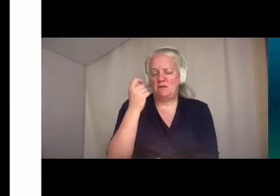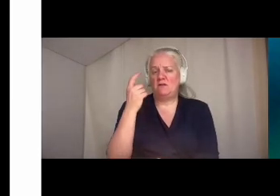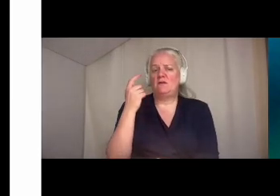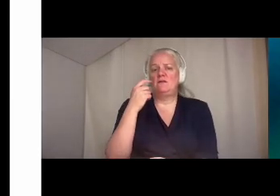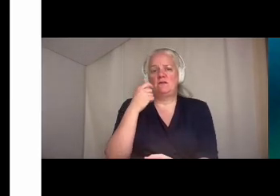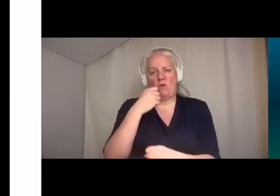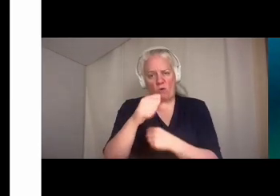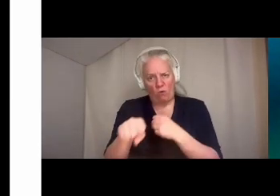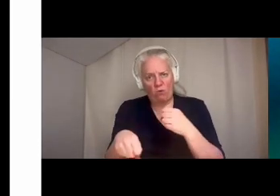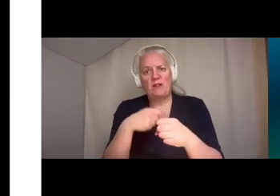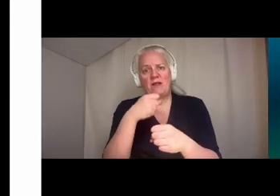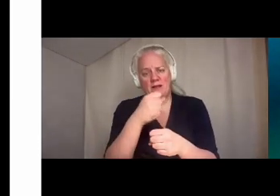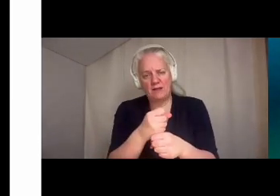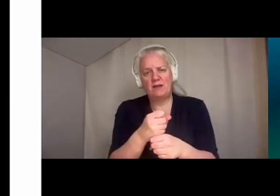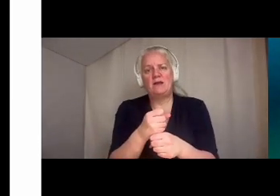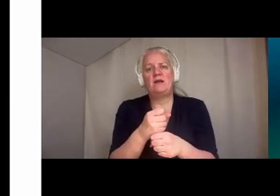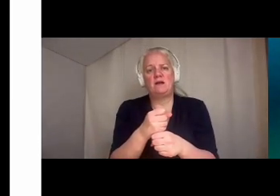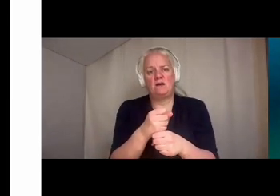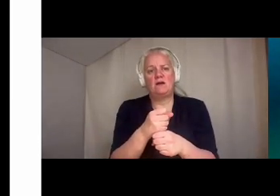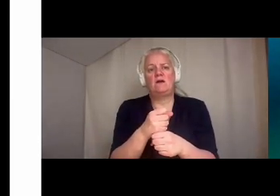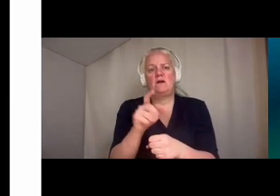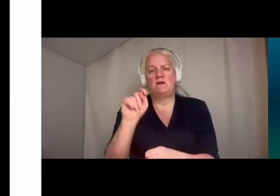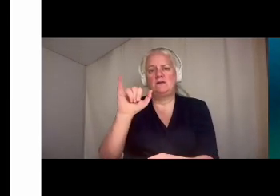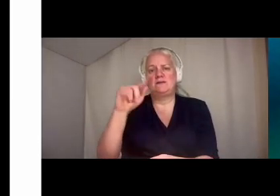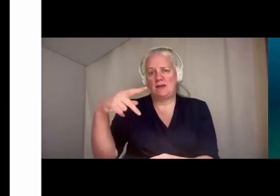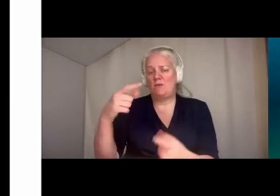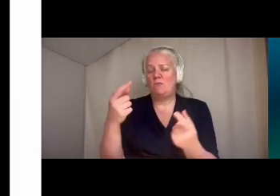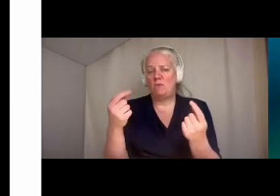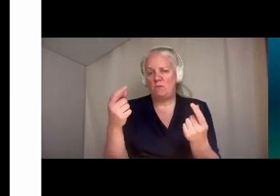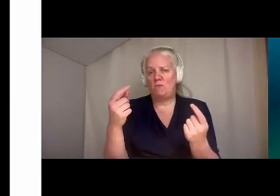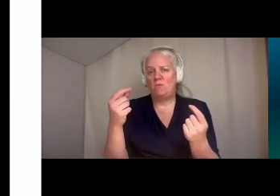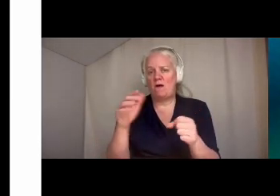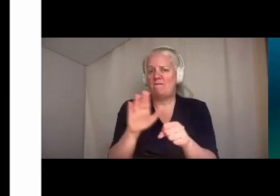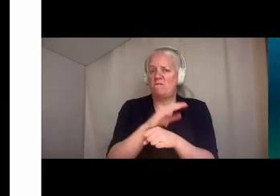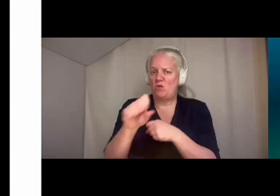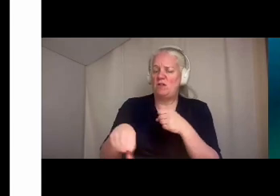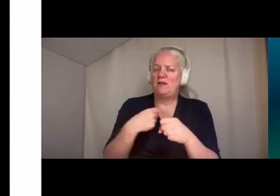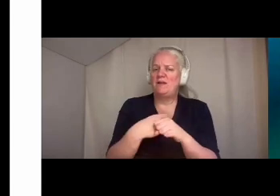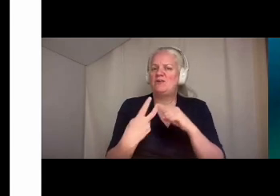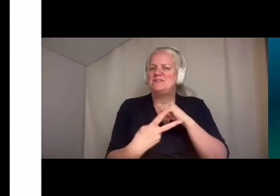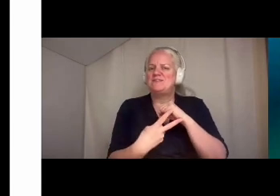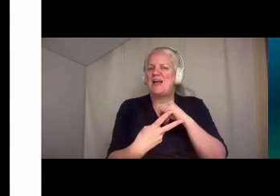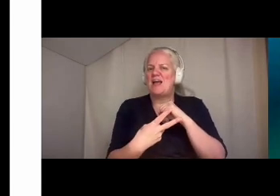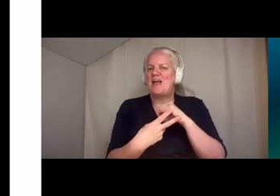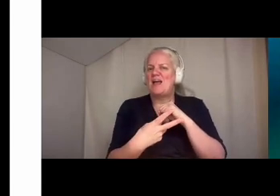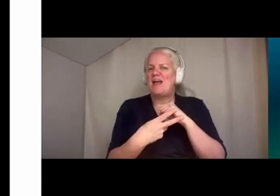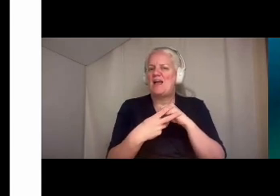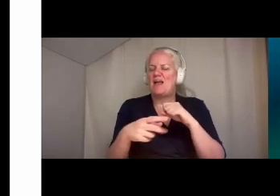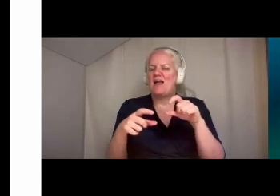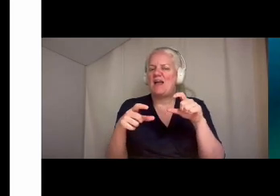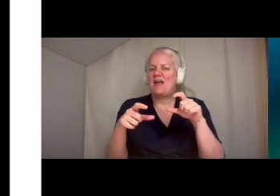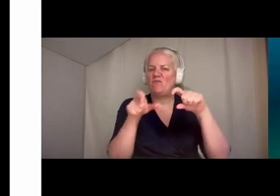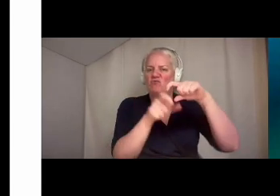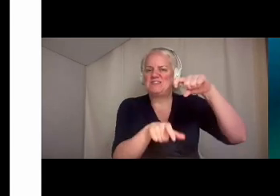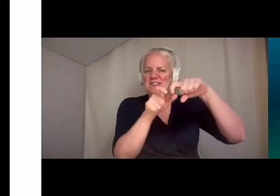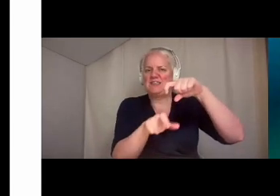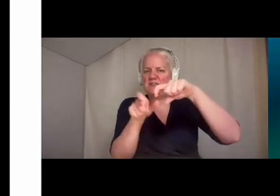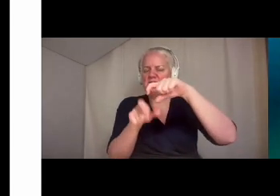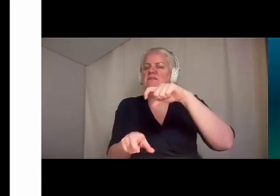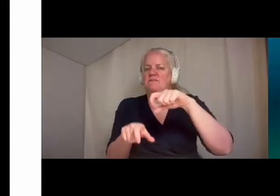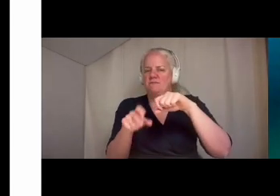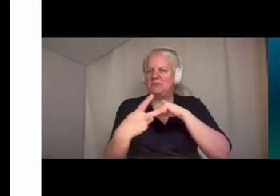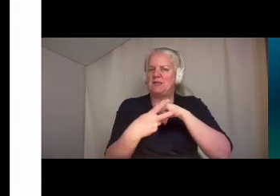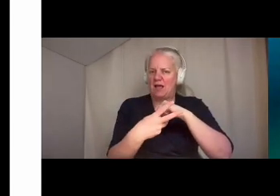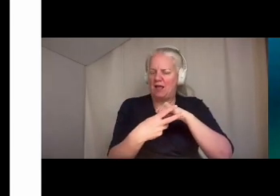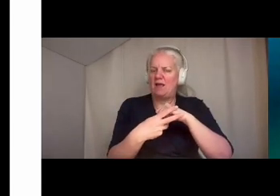is a tip to save your receipts from your for expenses that were